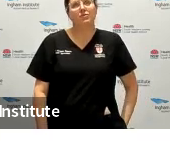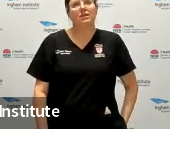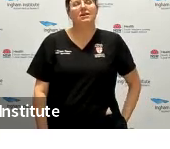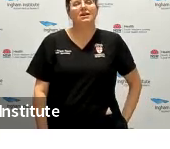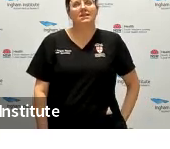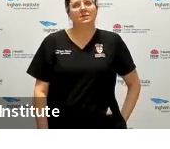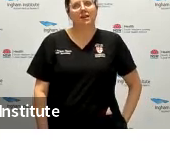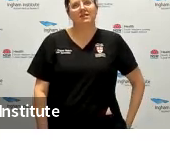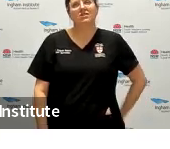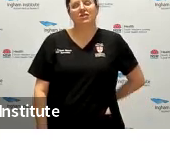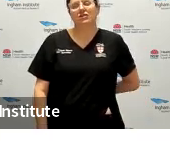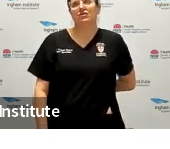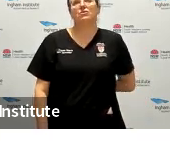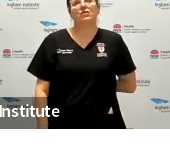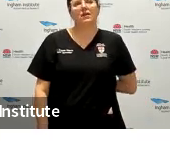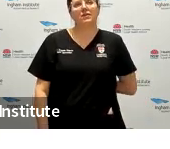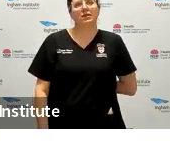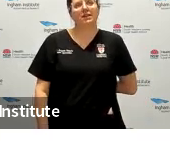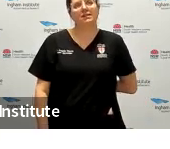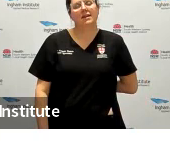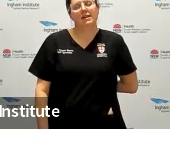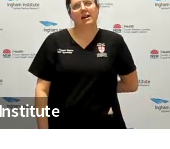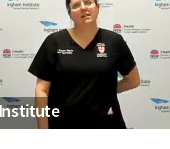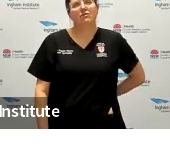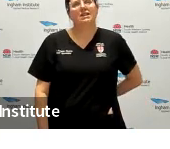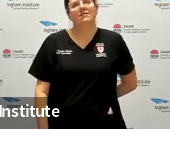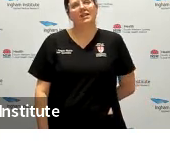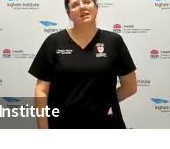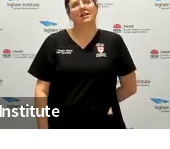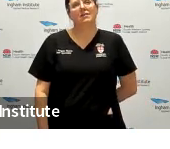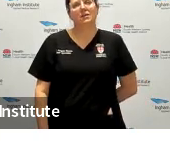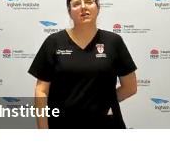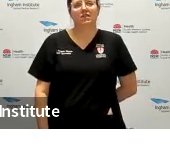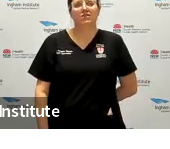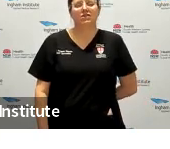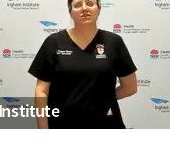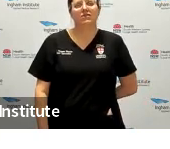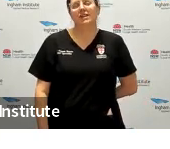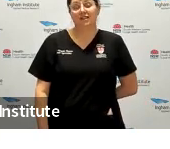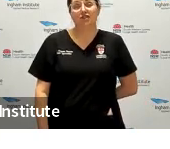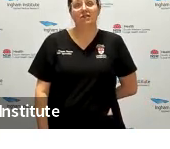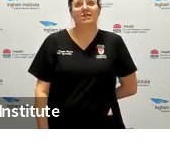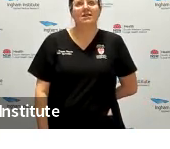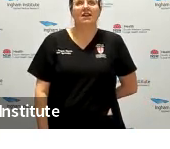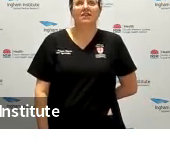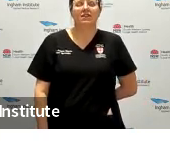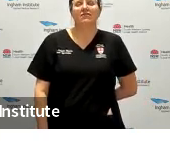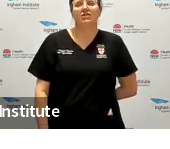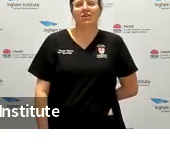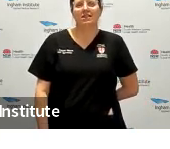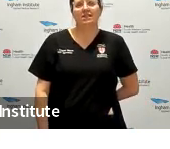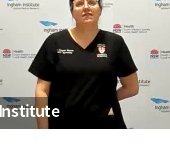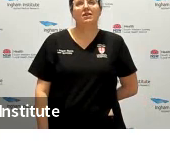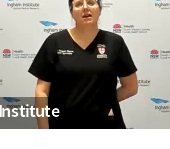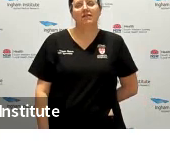and are supporting 6 PhD students, 2 of whom have completed, 3 sphere midwife research interns, and have